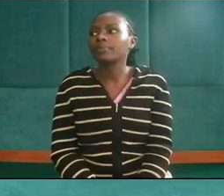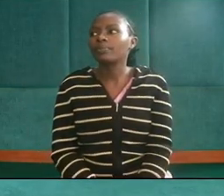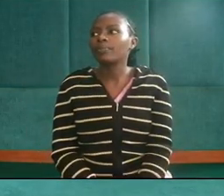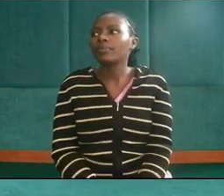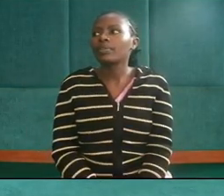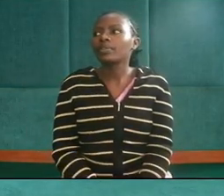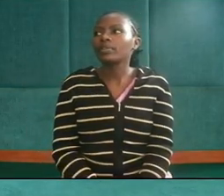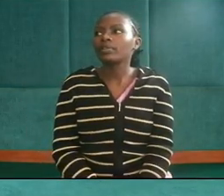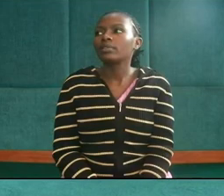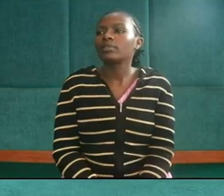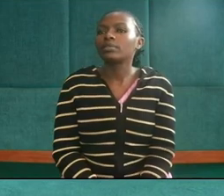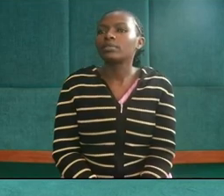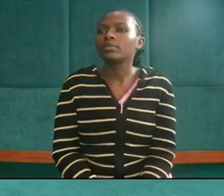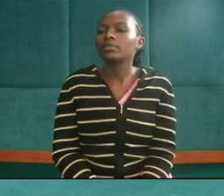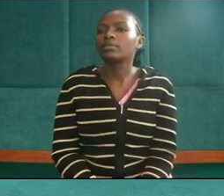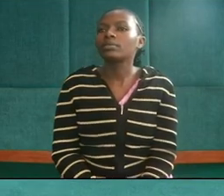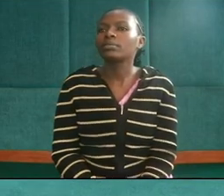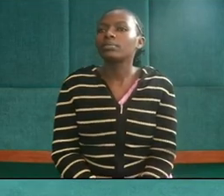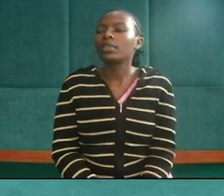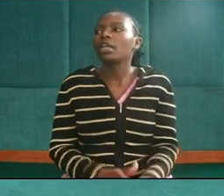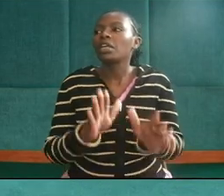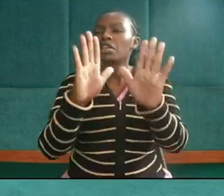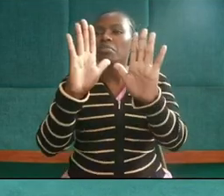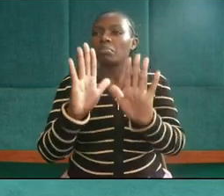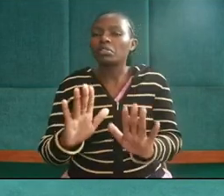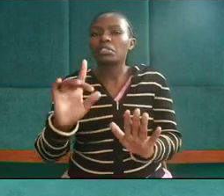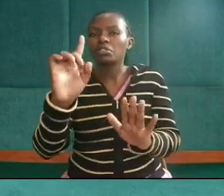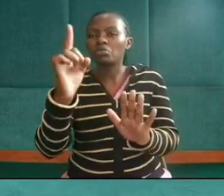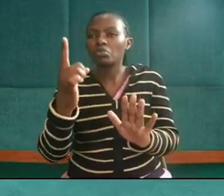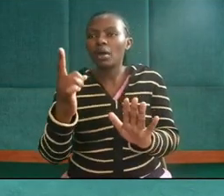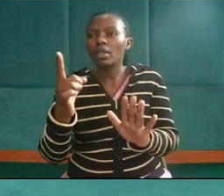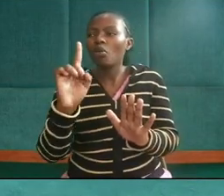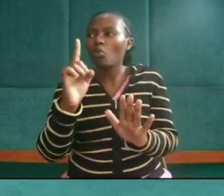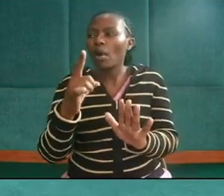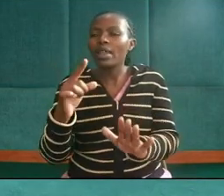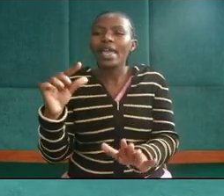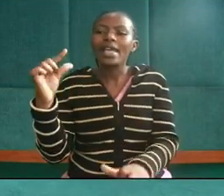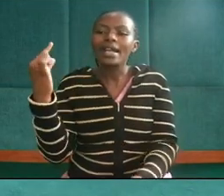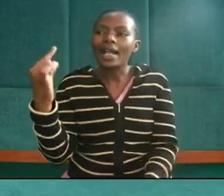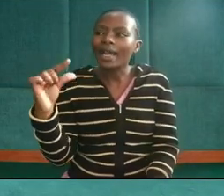there's one in between. But the important one is green. What does green mean?